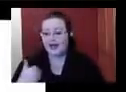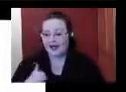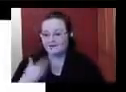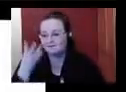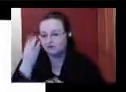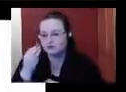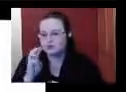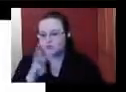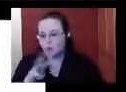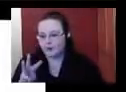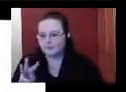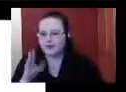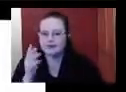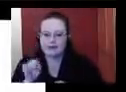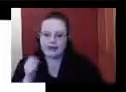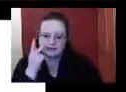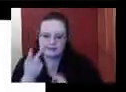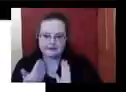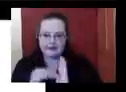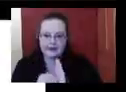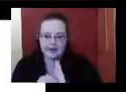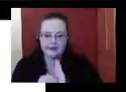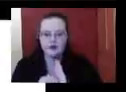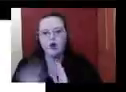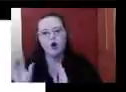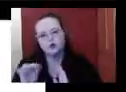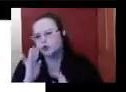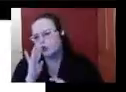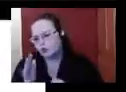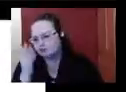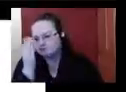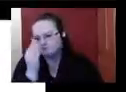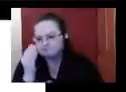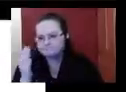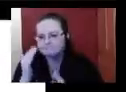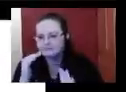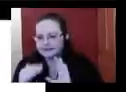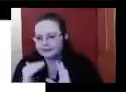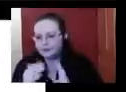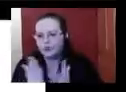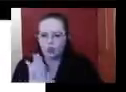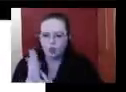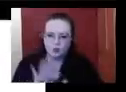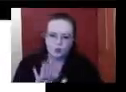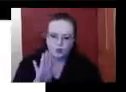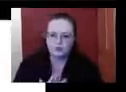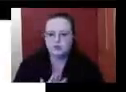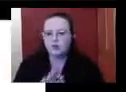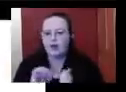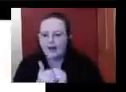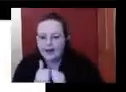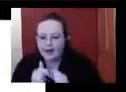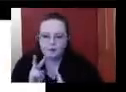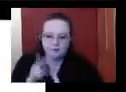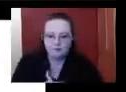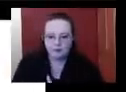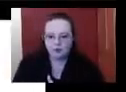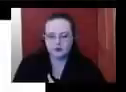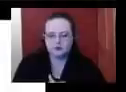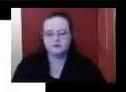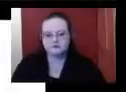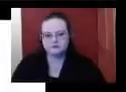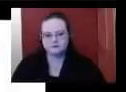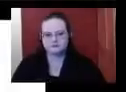halton.ca/immunize, and we will ensure to communicate with you in September via your school about how to book appointments if your child is